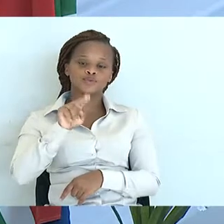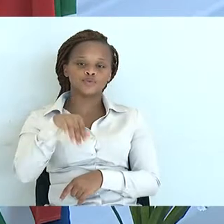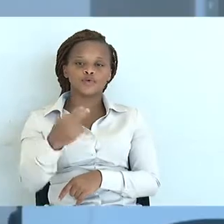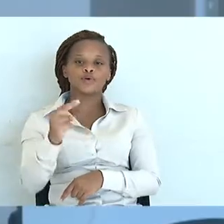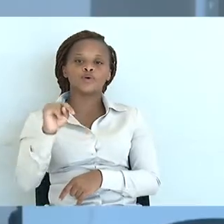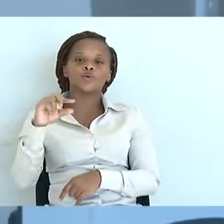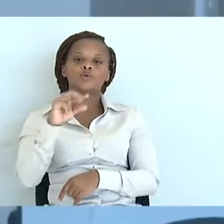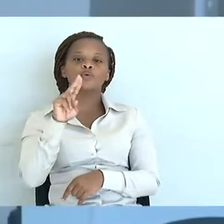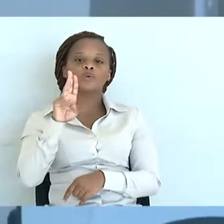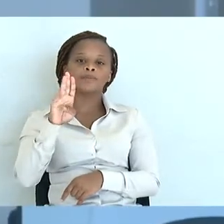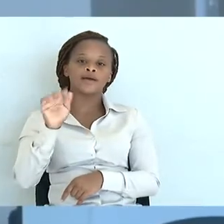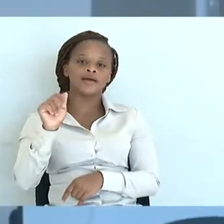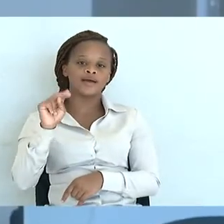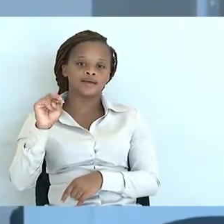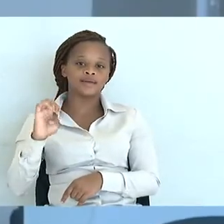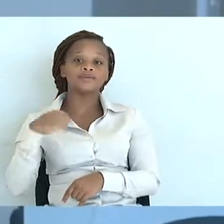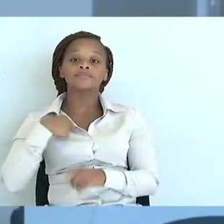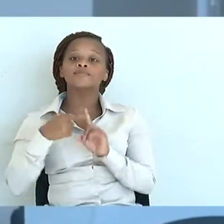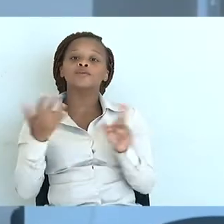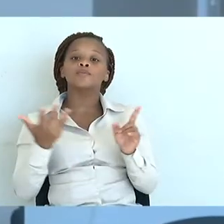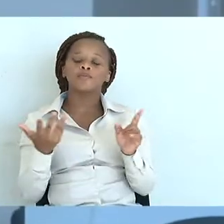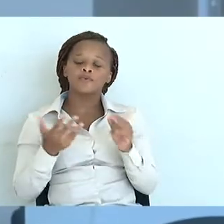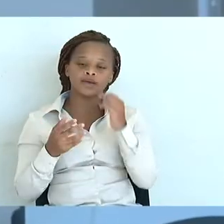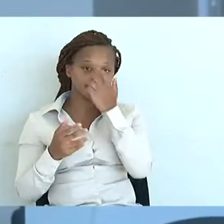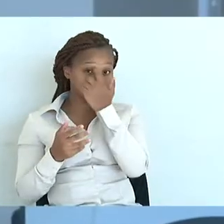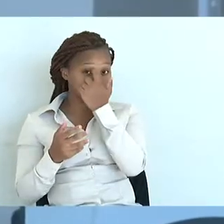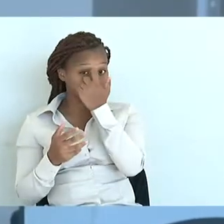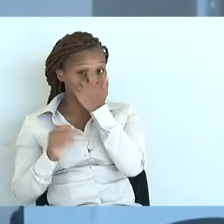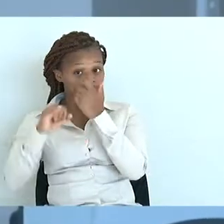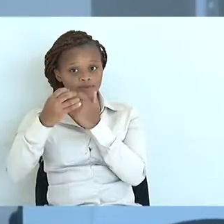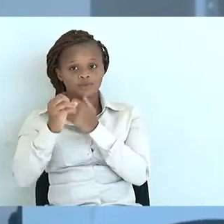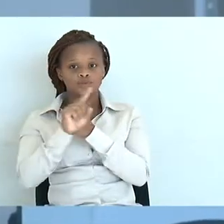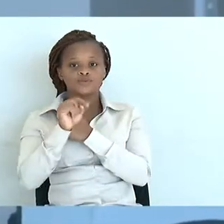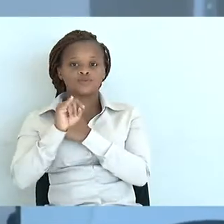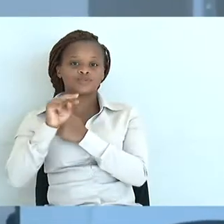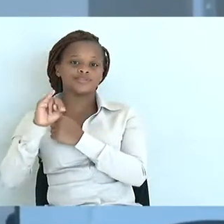osuka eMkhanyakude district under iJozini Municipality.